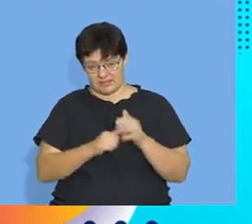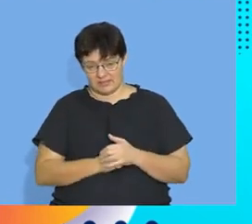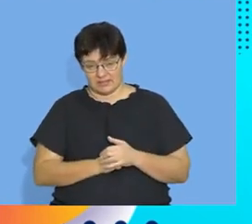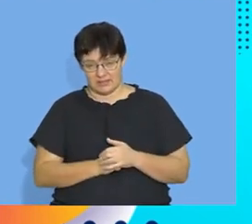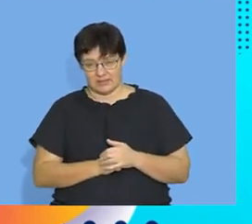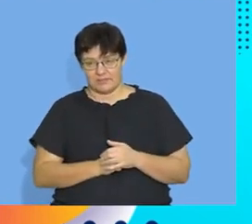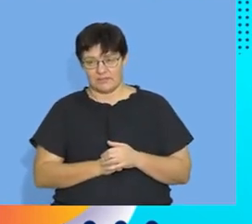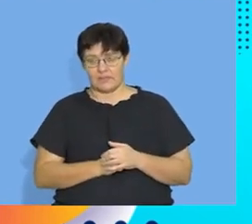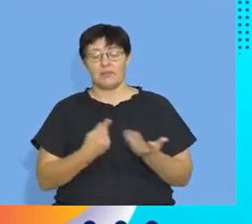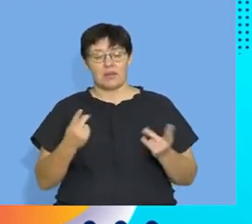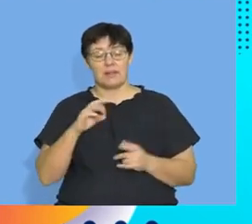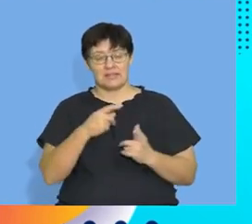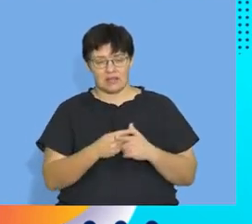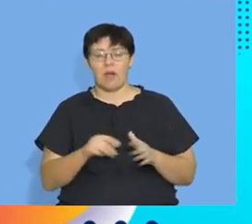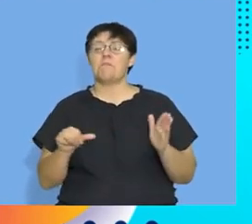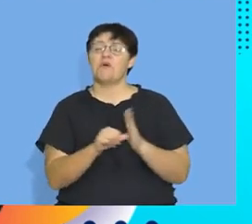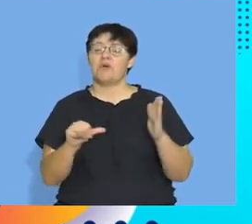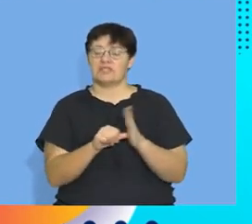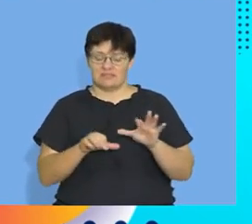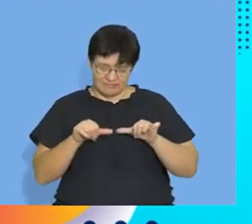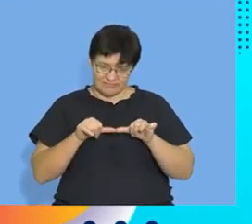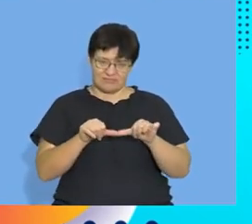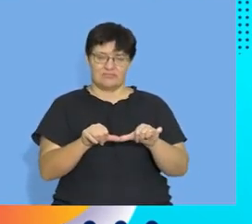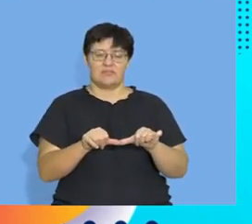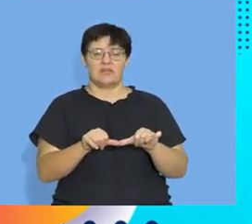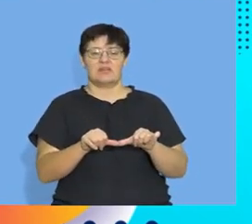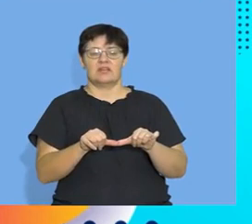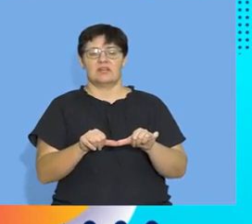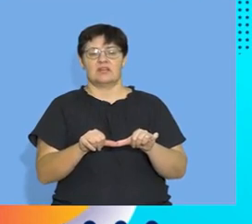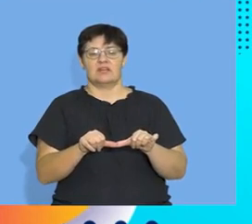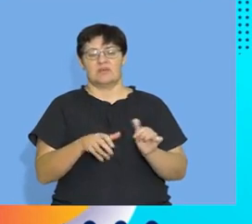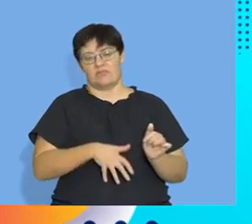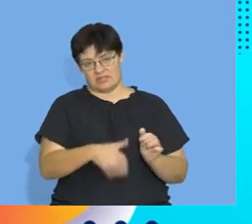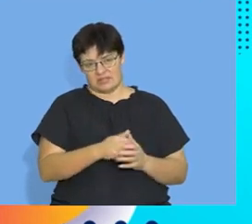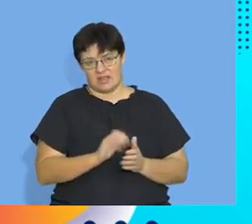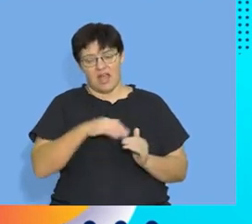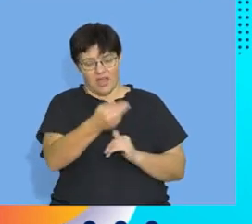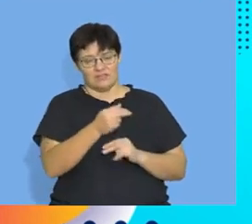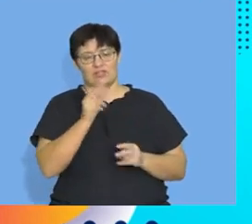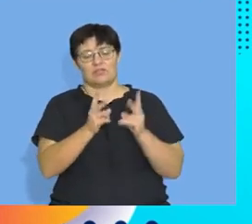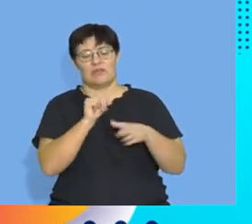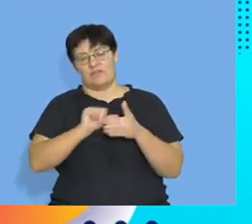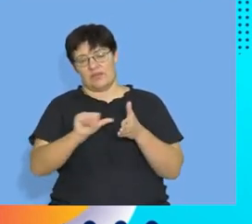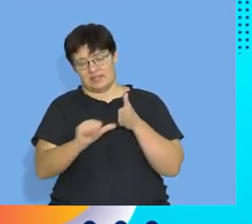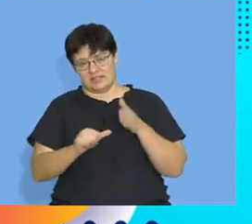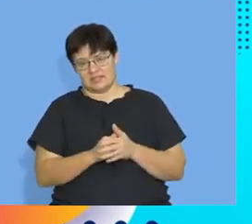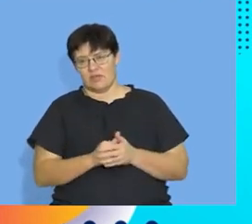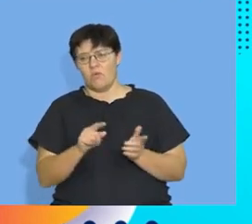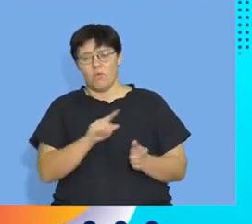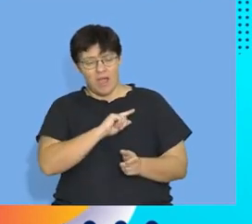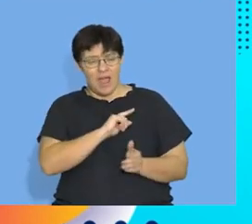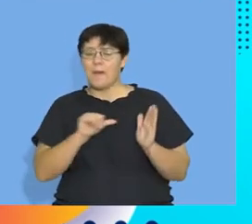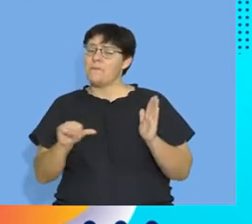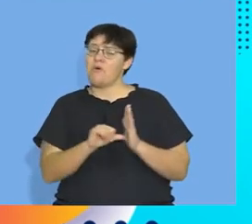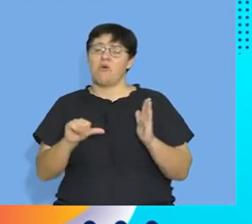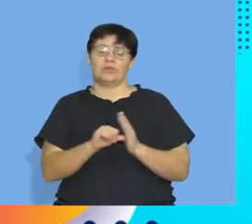12 weeks. We often see that the placenta is crucial in maintaining the pregnancy post the 12 weeks because